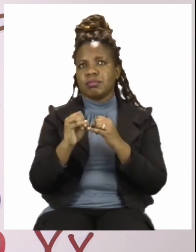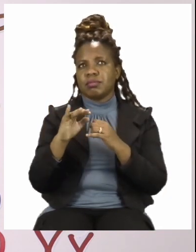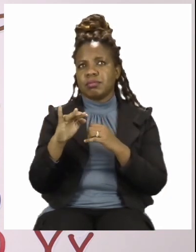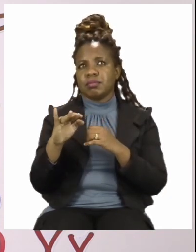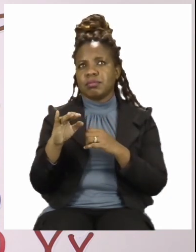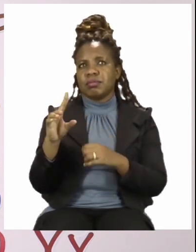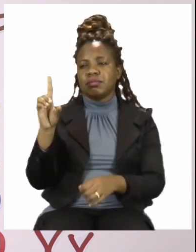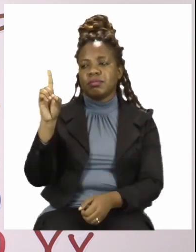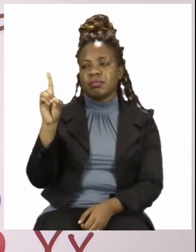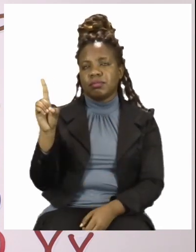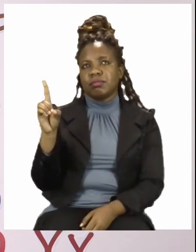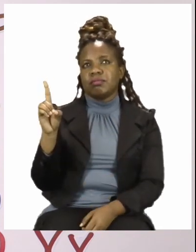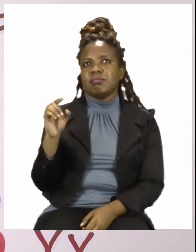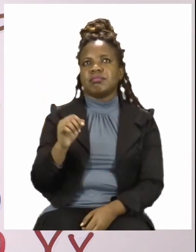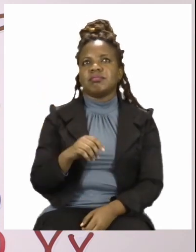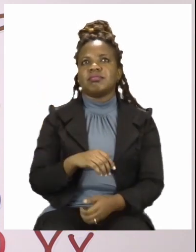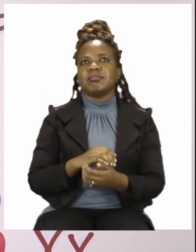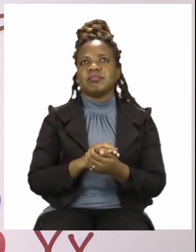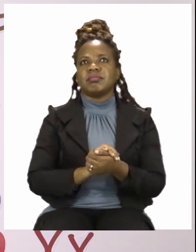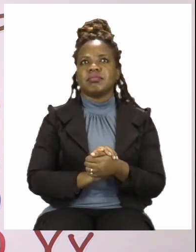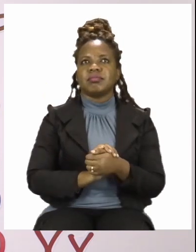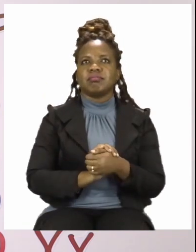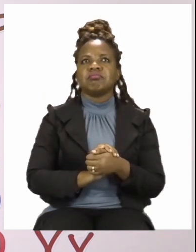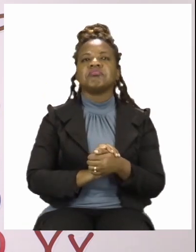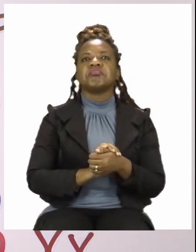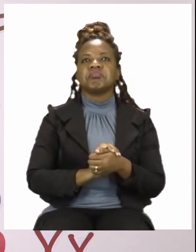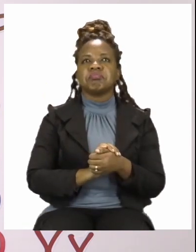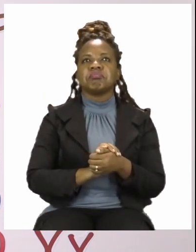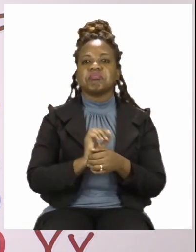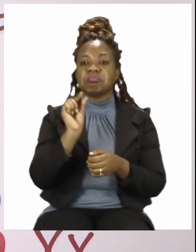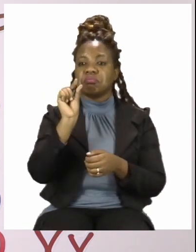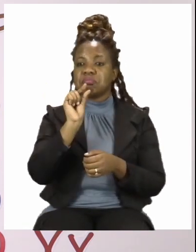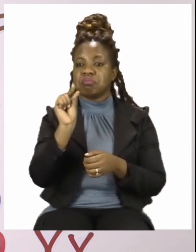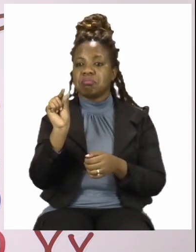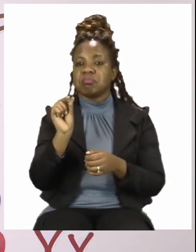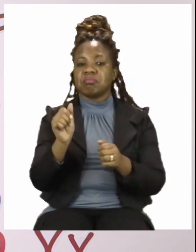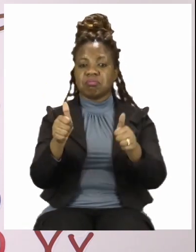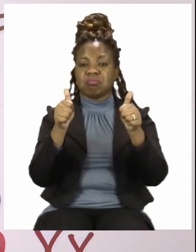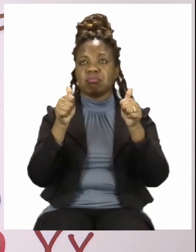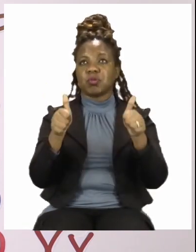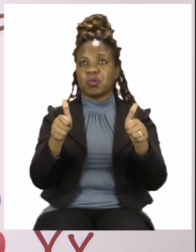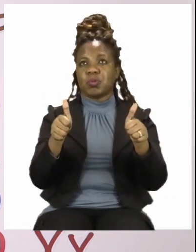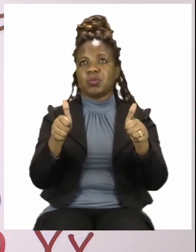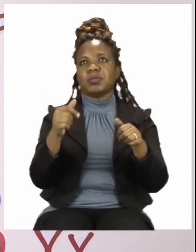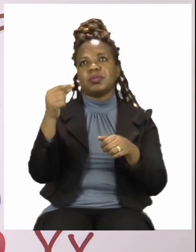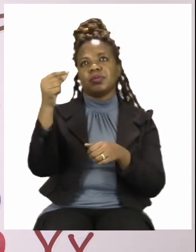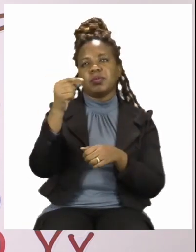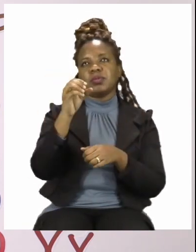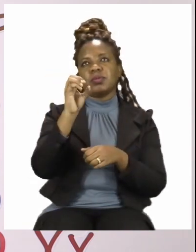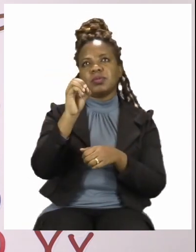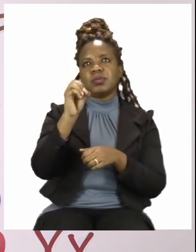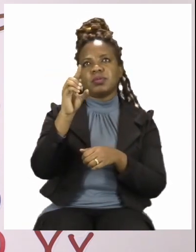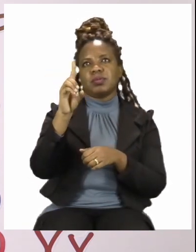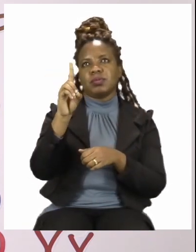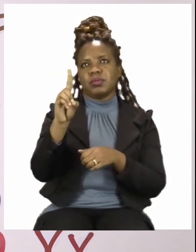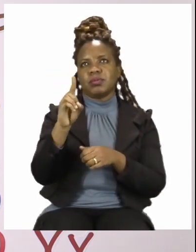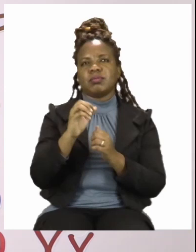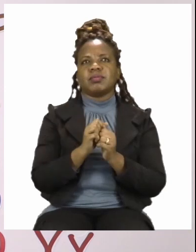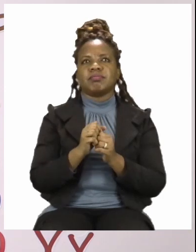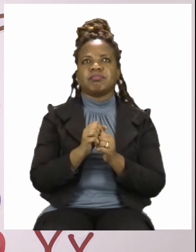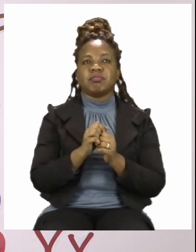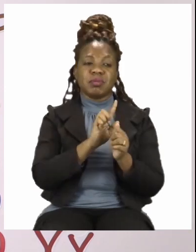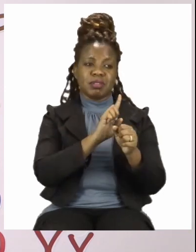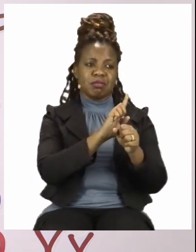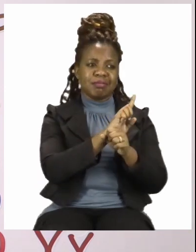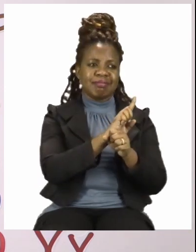the D. It looks like our word is the word good. Well done